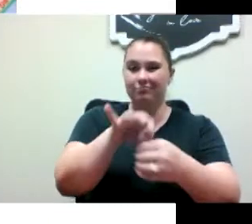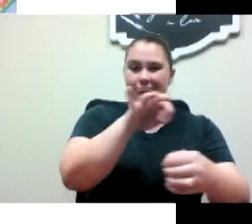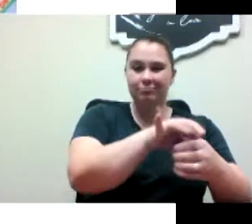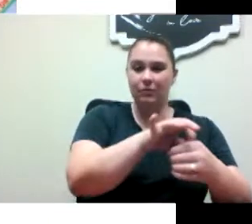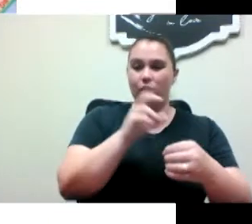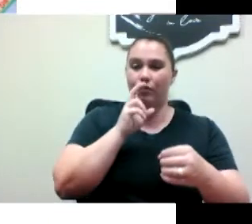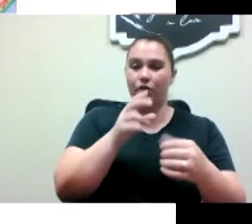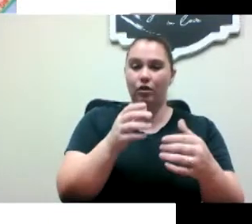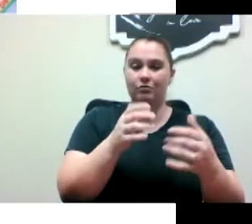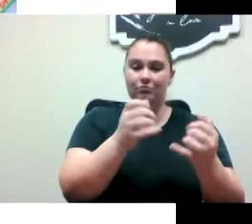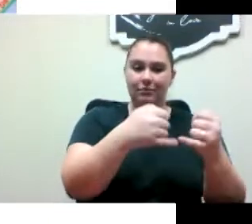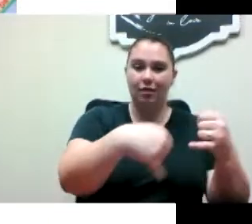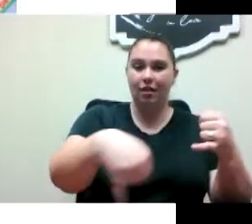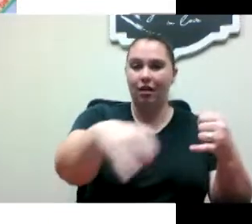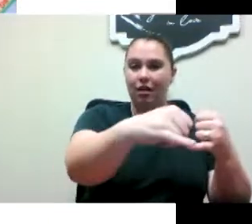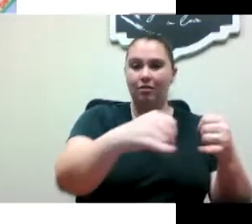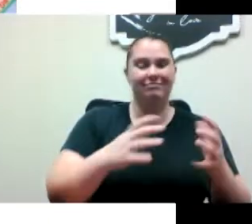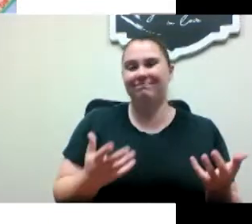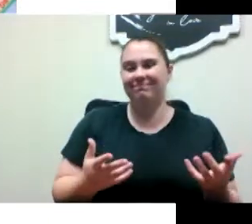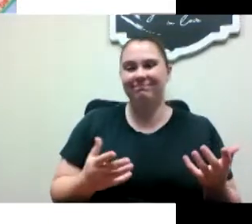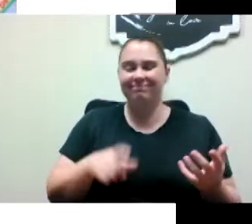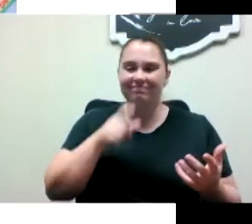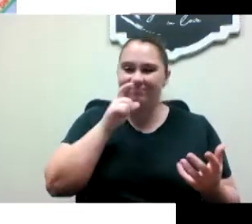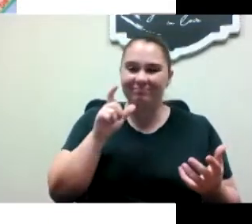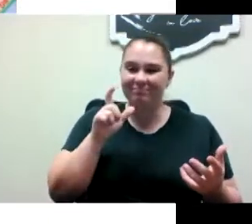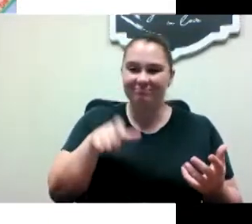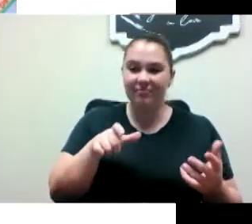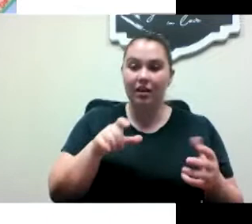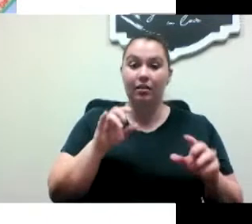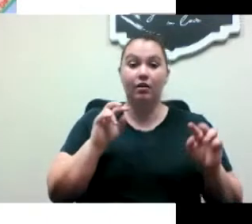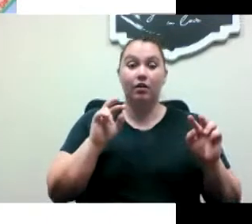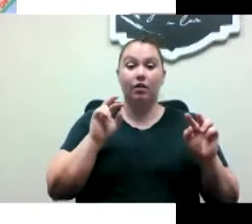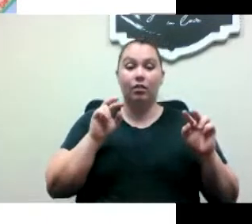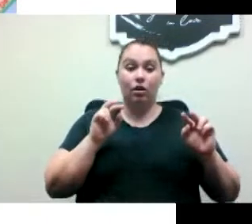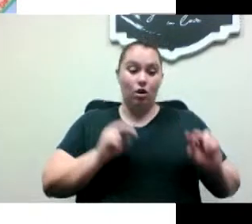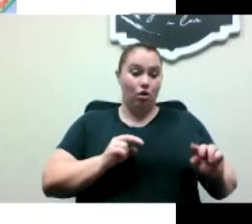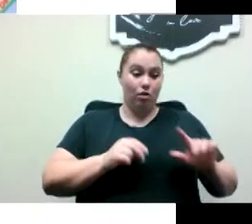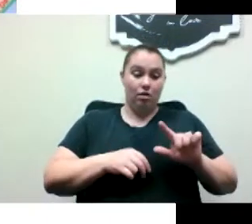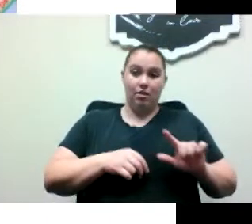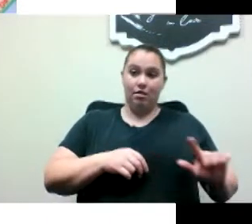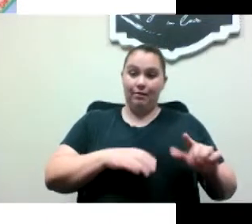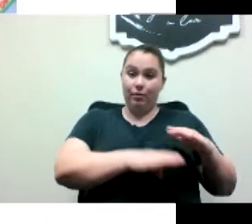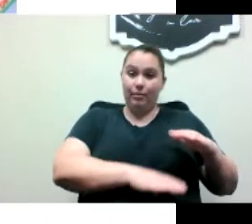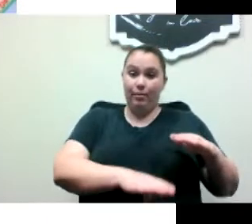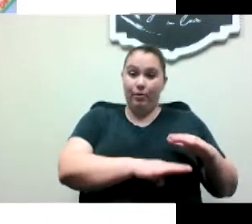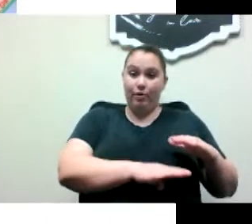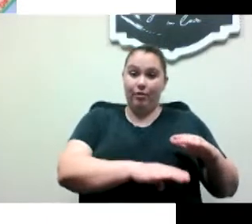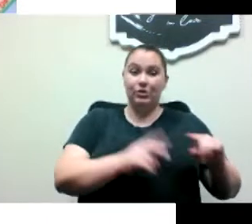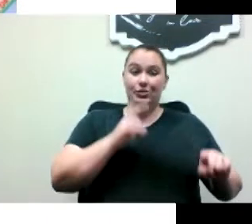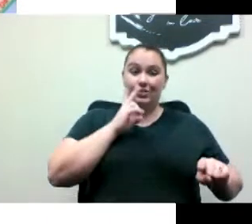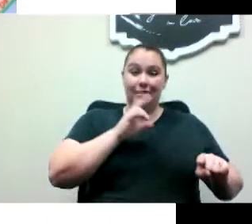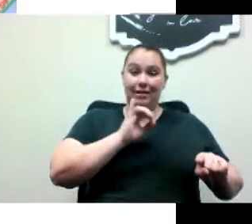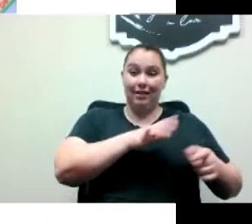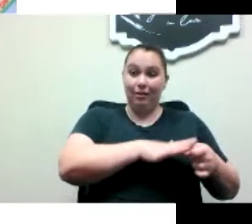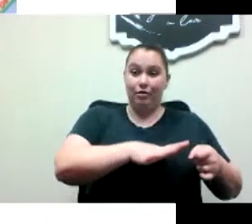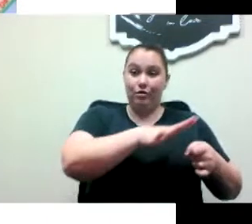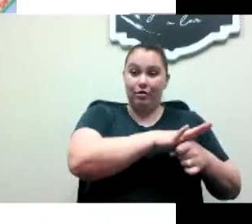unnecessary with the lines. If you look down at the bottom left, you see a small